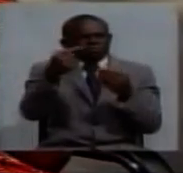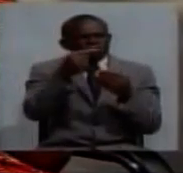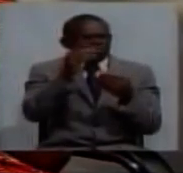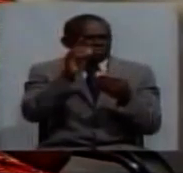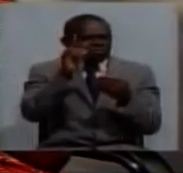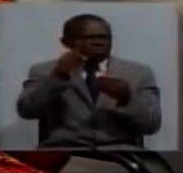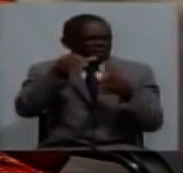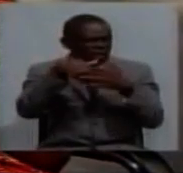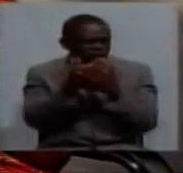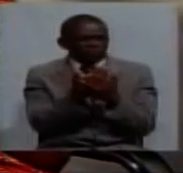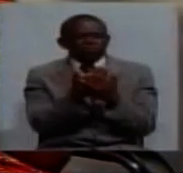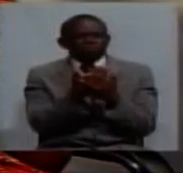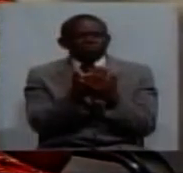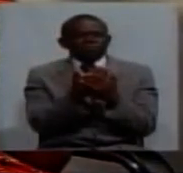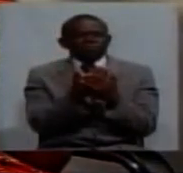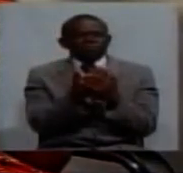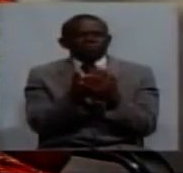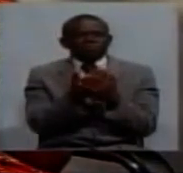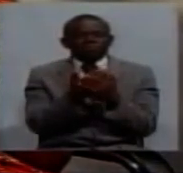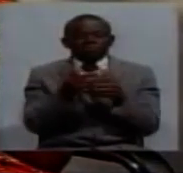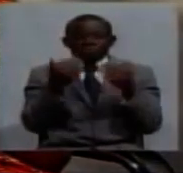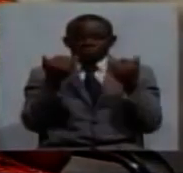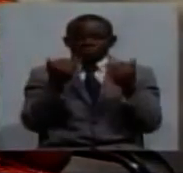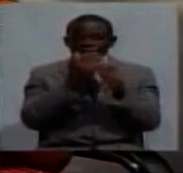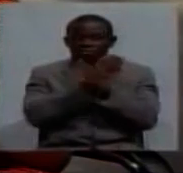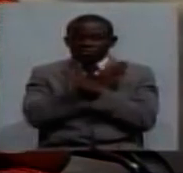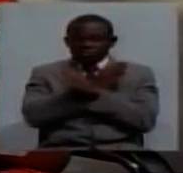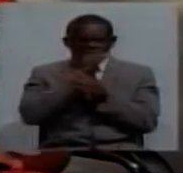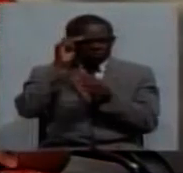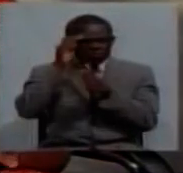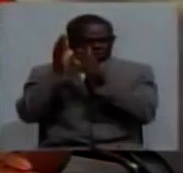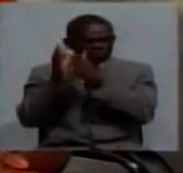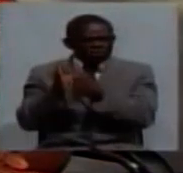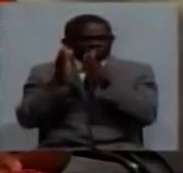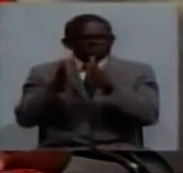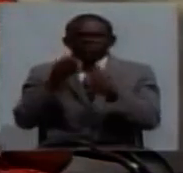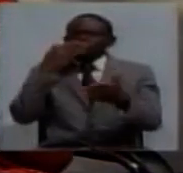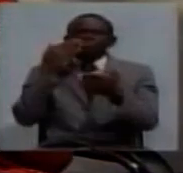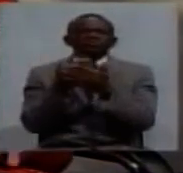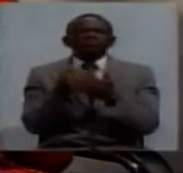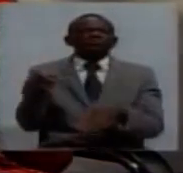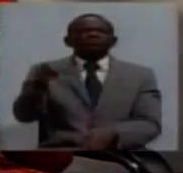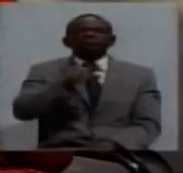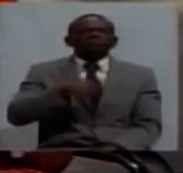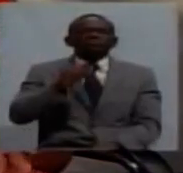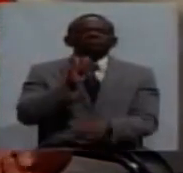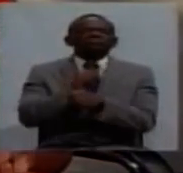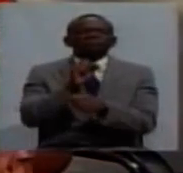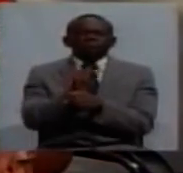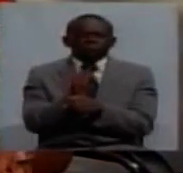ministers, and I think we have a good crop of ministers who looked at this and said, I'm in a very wealthy, naturally and